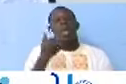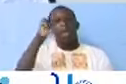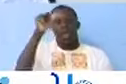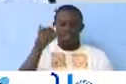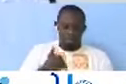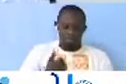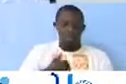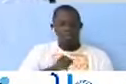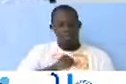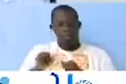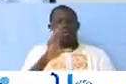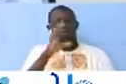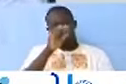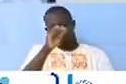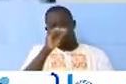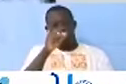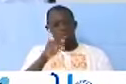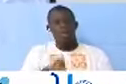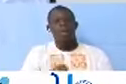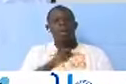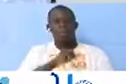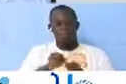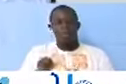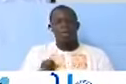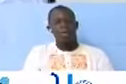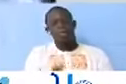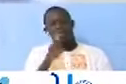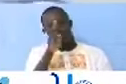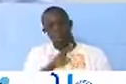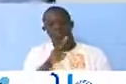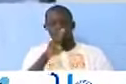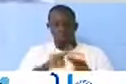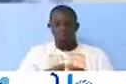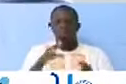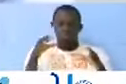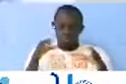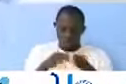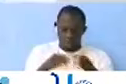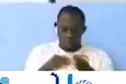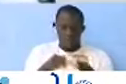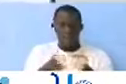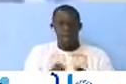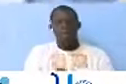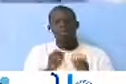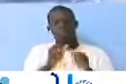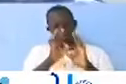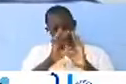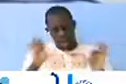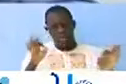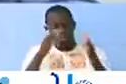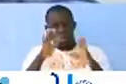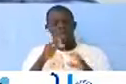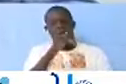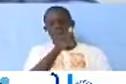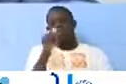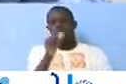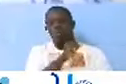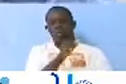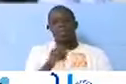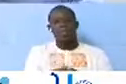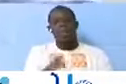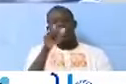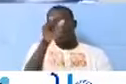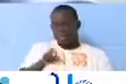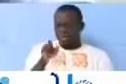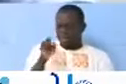let them speak out. Let us reside well amongst each other. This person is this